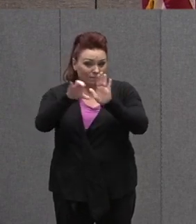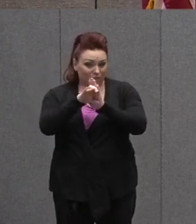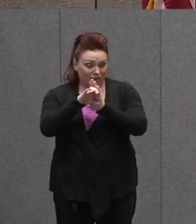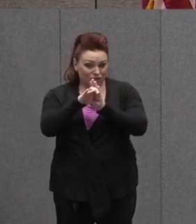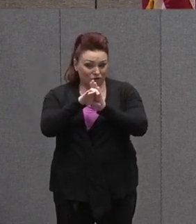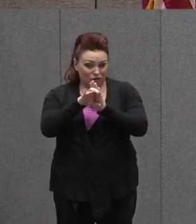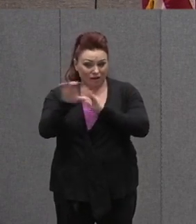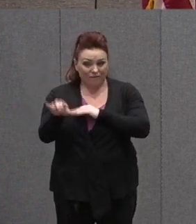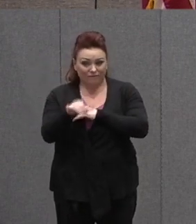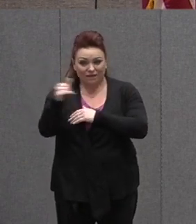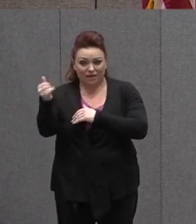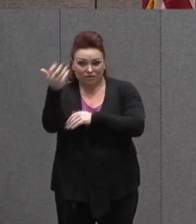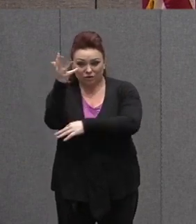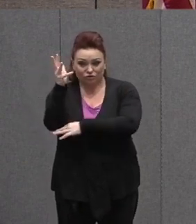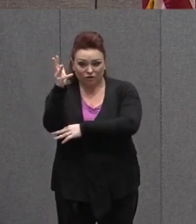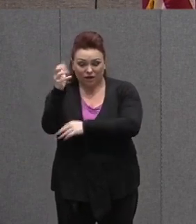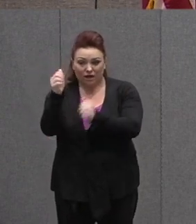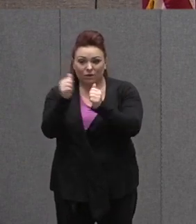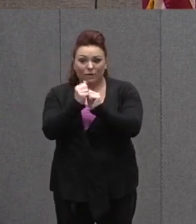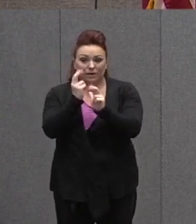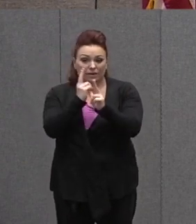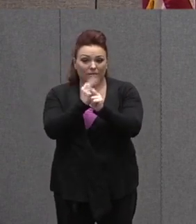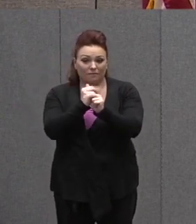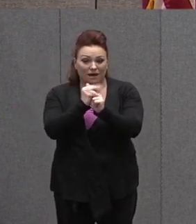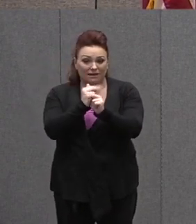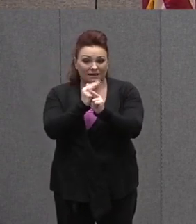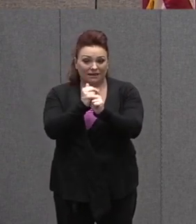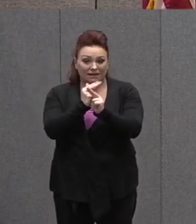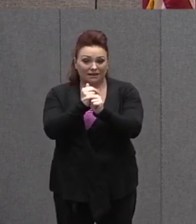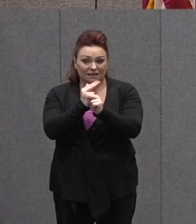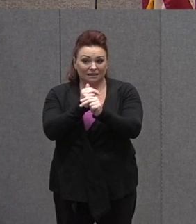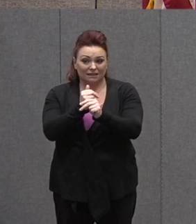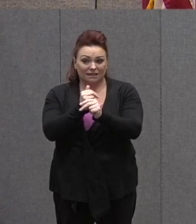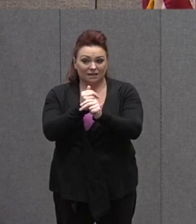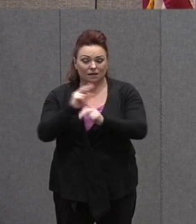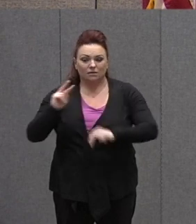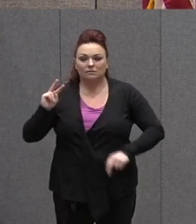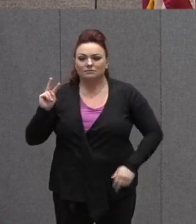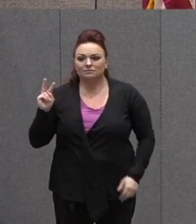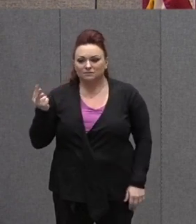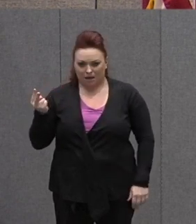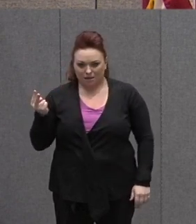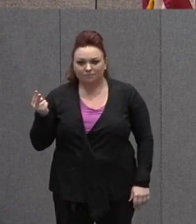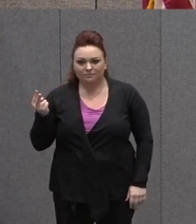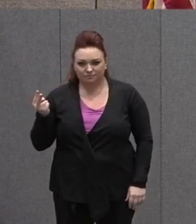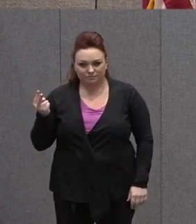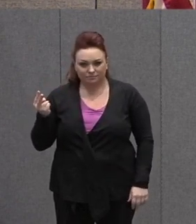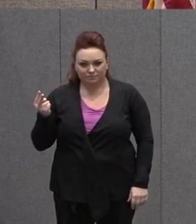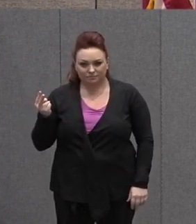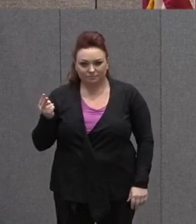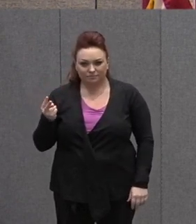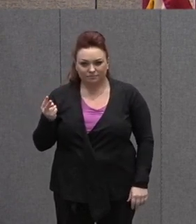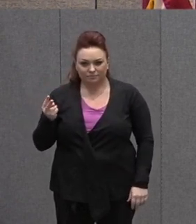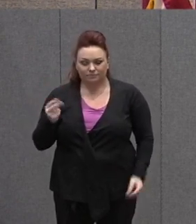of another tree with a bunny rabbit on it. That happened second.